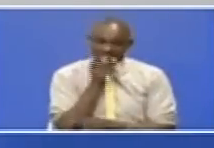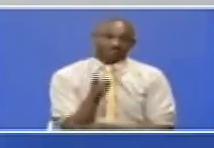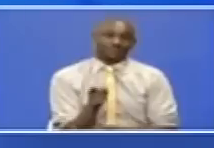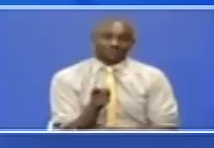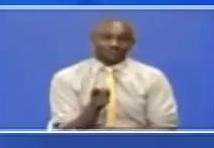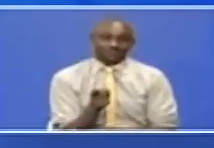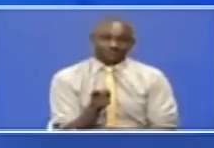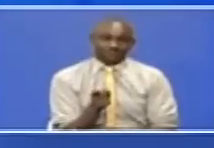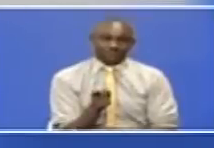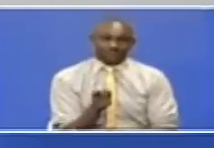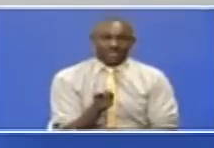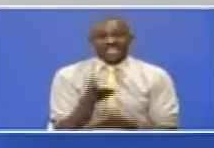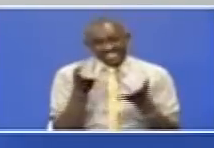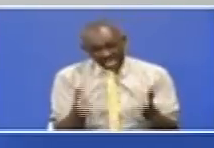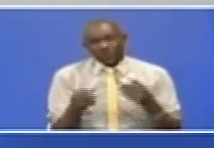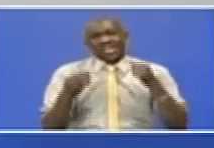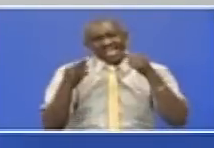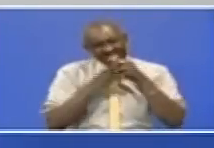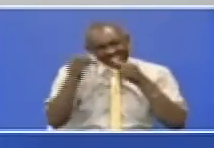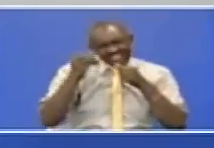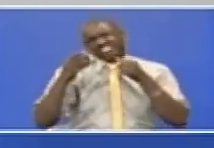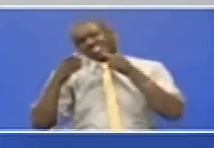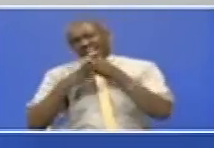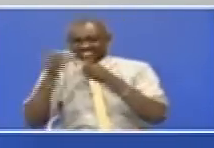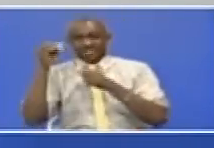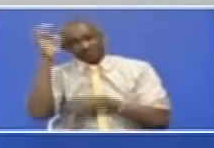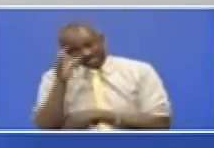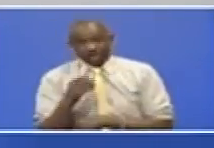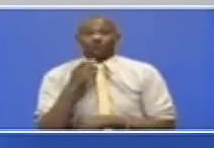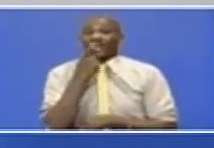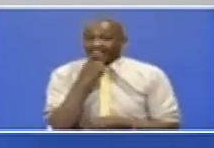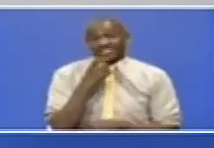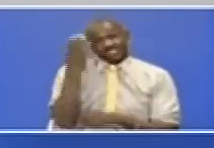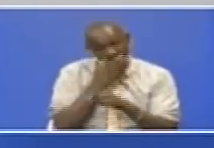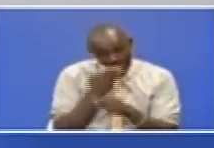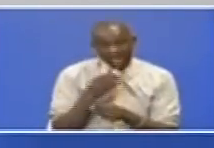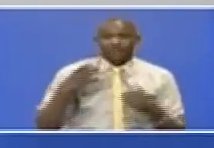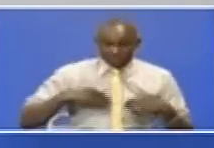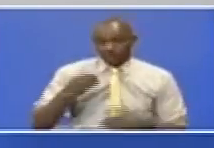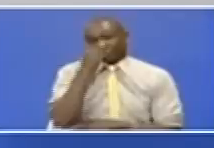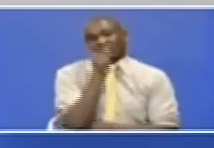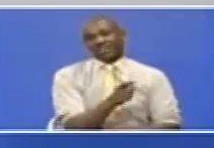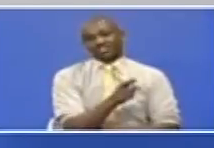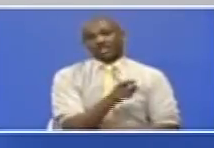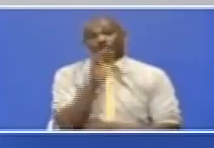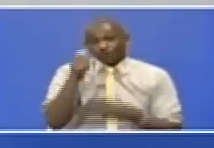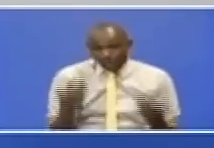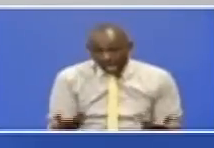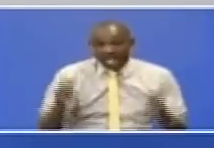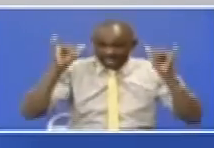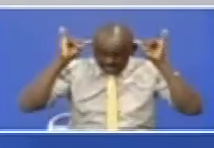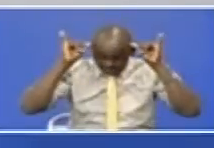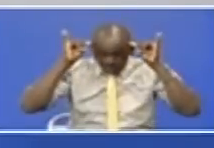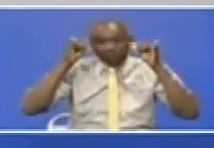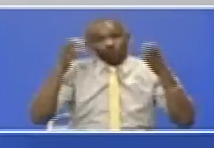slaughter. Approximately 80 to 90% of the red meat consumed in Kenya comes from livestock that